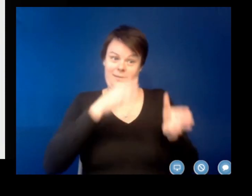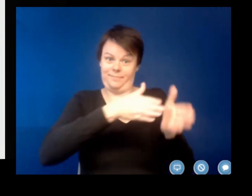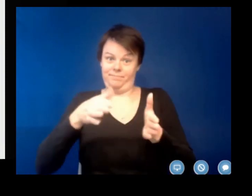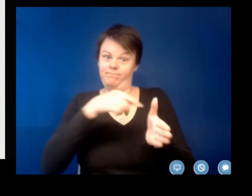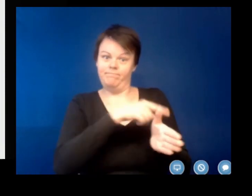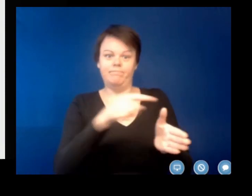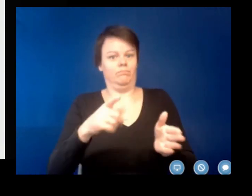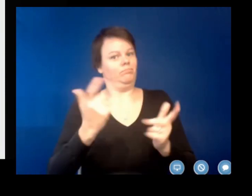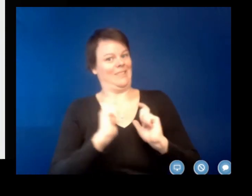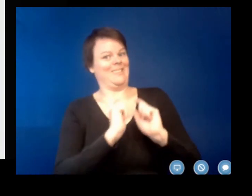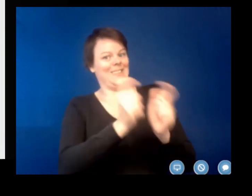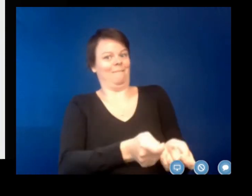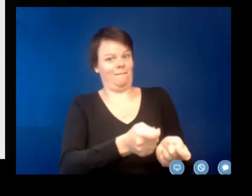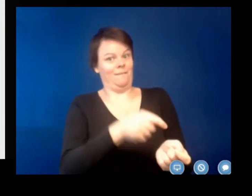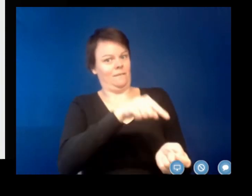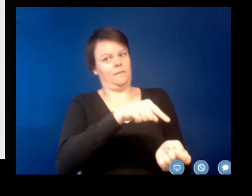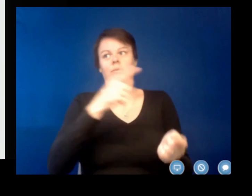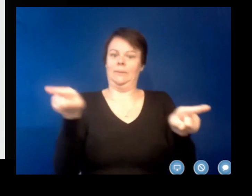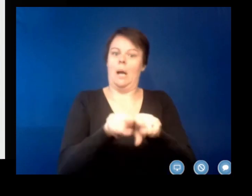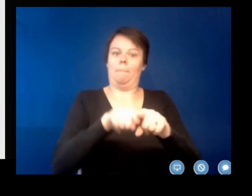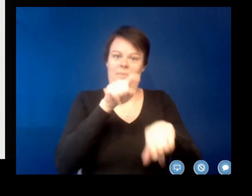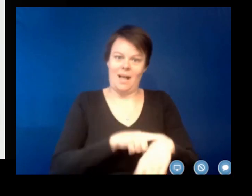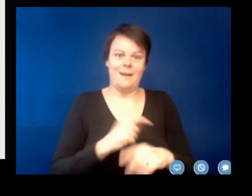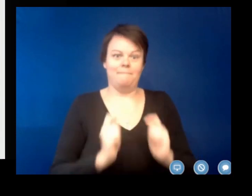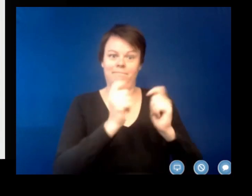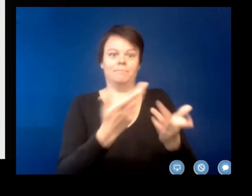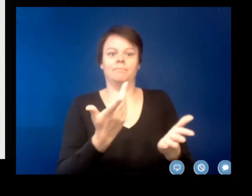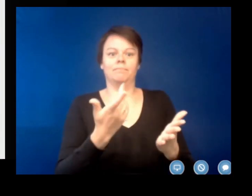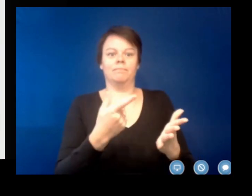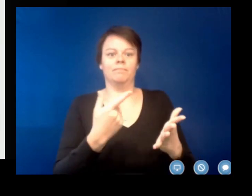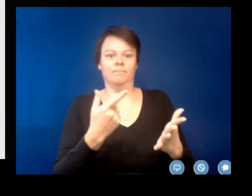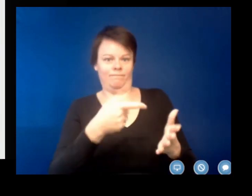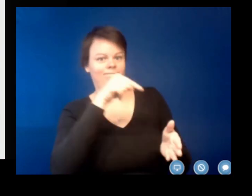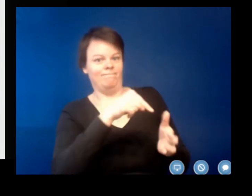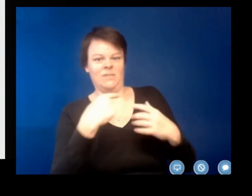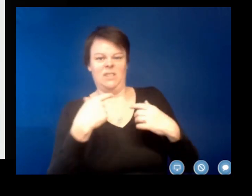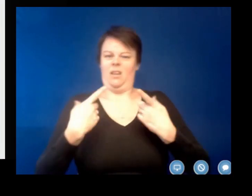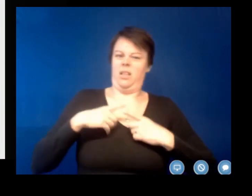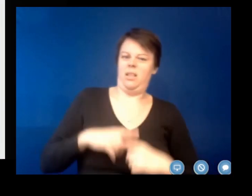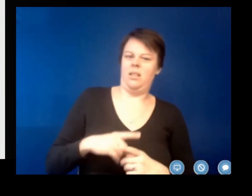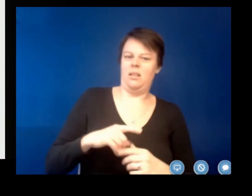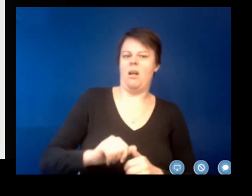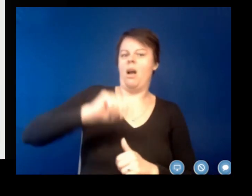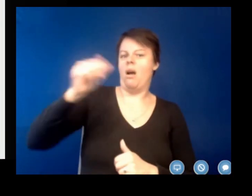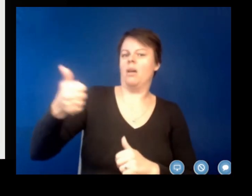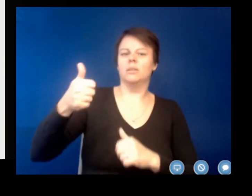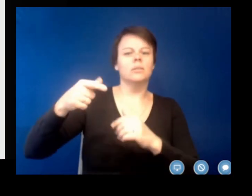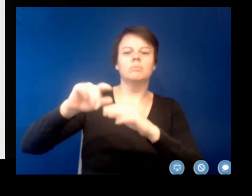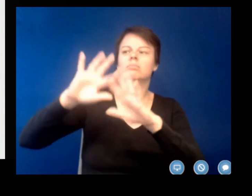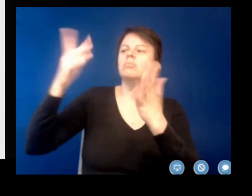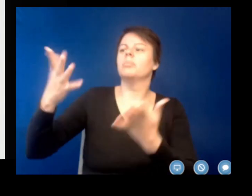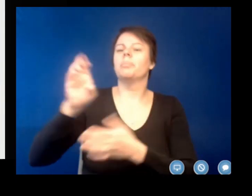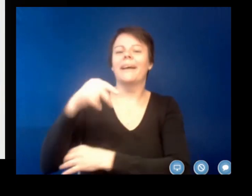But, and this is now the interesting point, at the same time, humankind